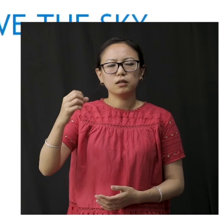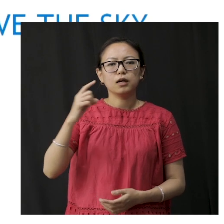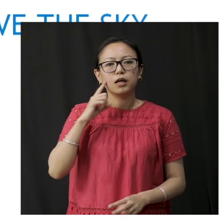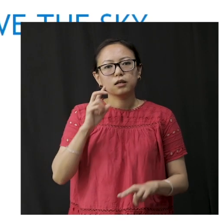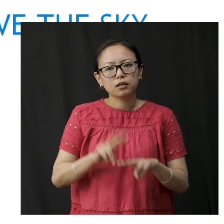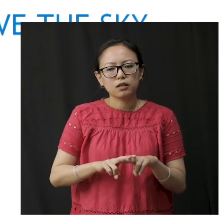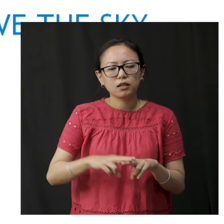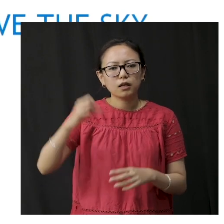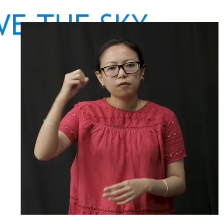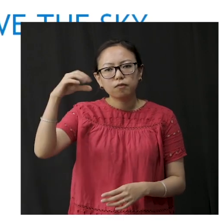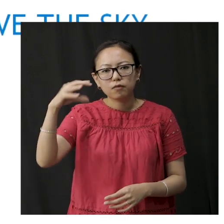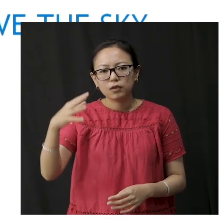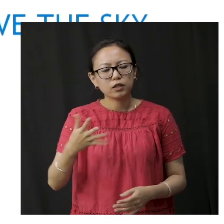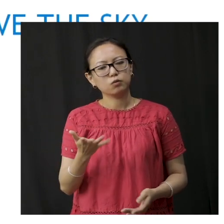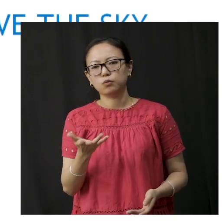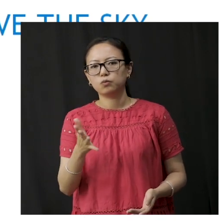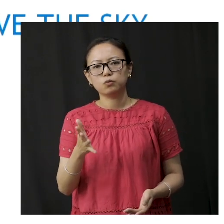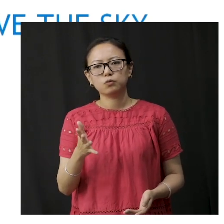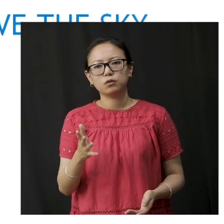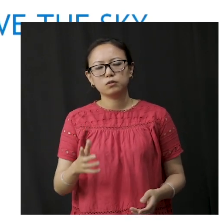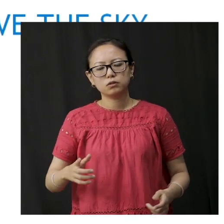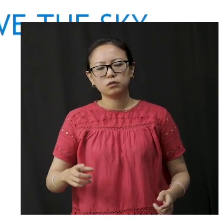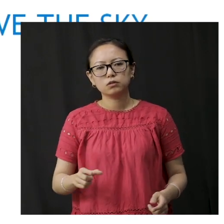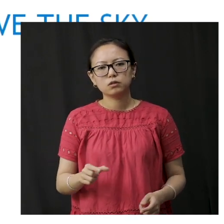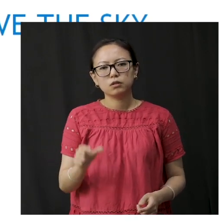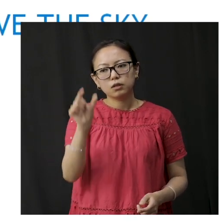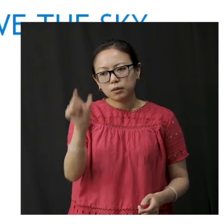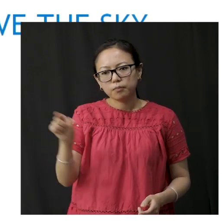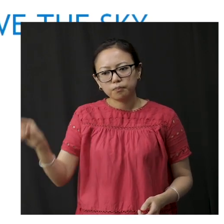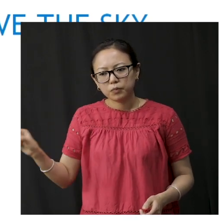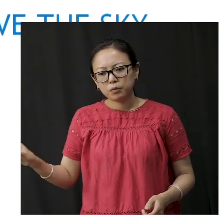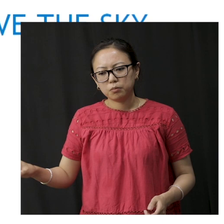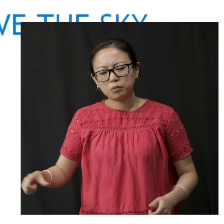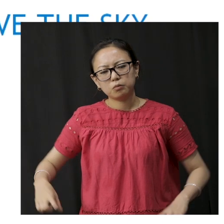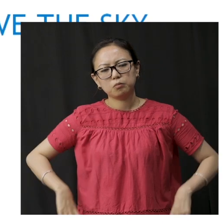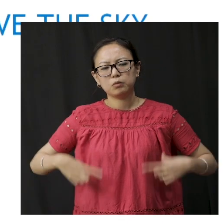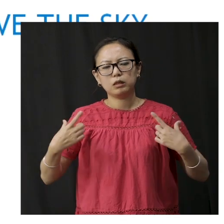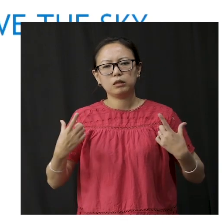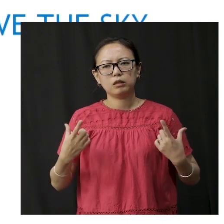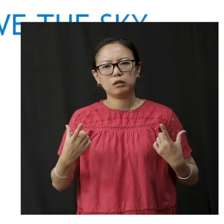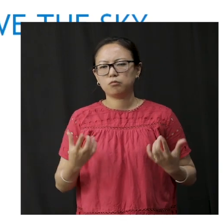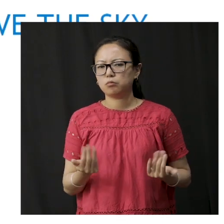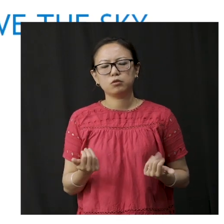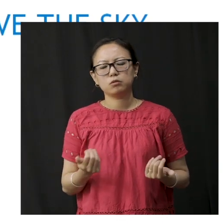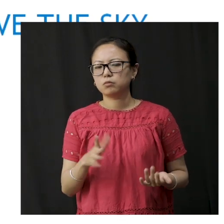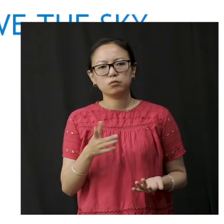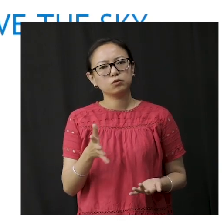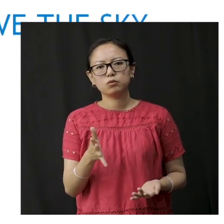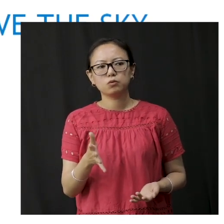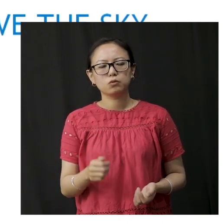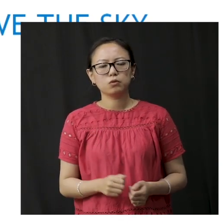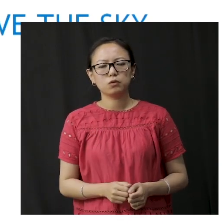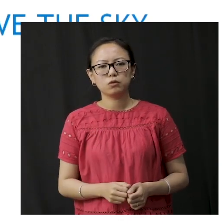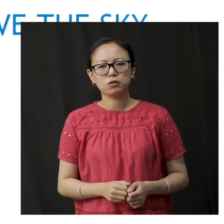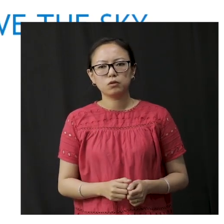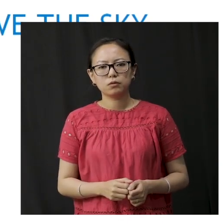sun and the moon. Okay? See, let's all read the last two lines together. No, we cannot